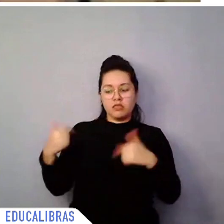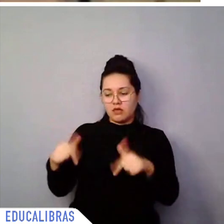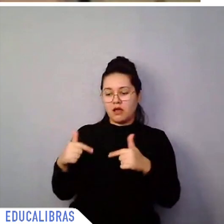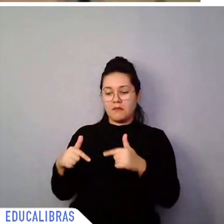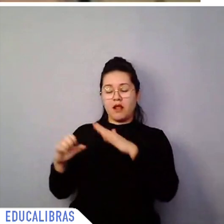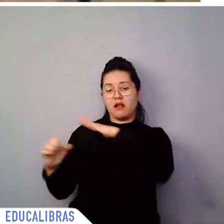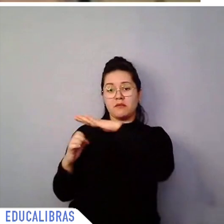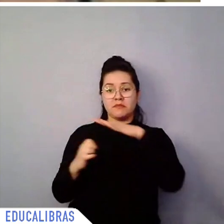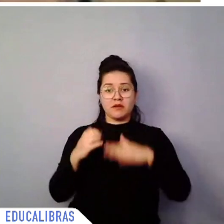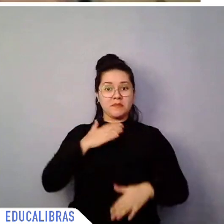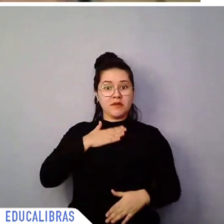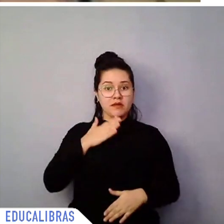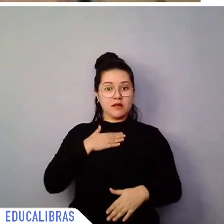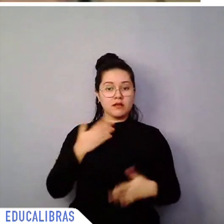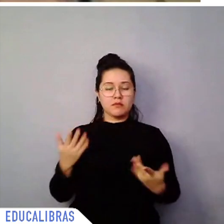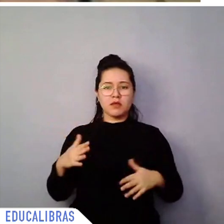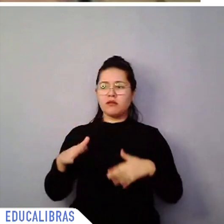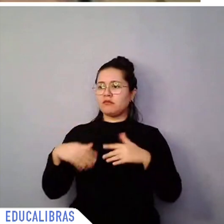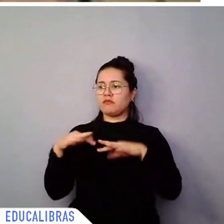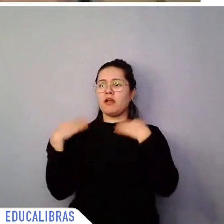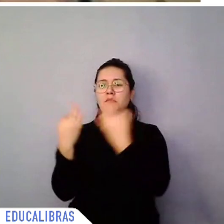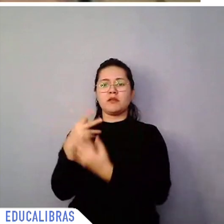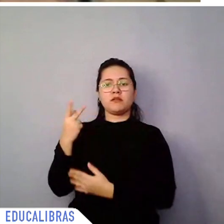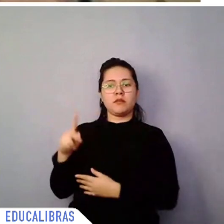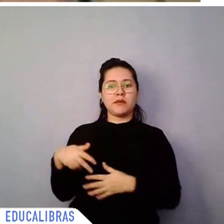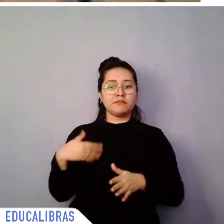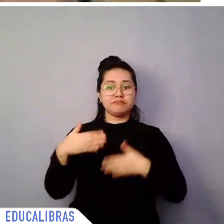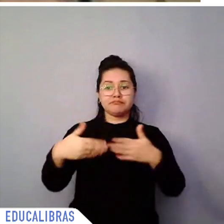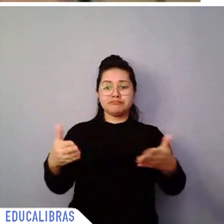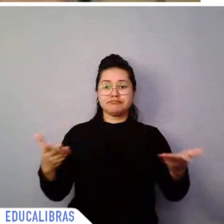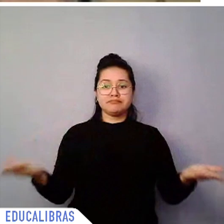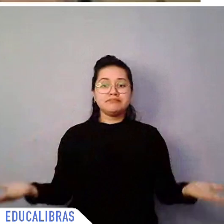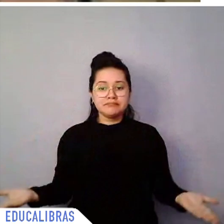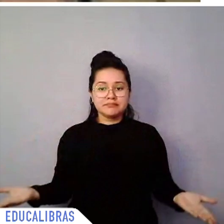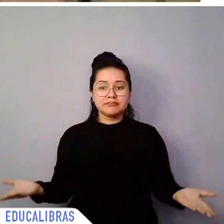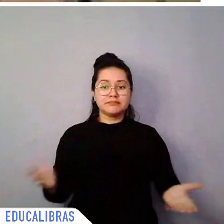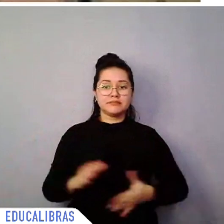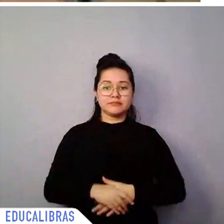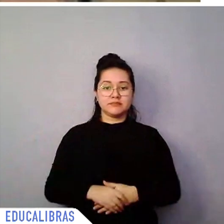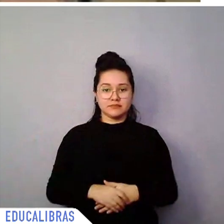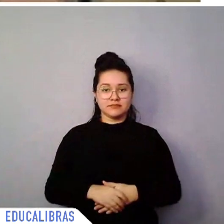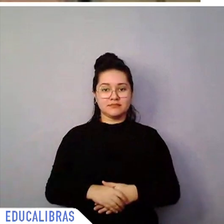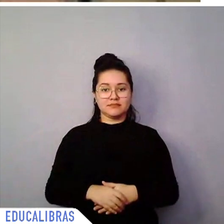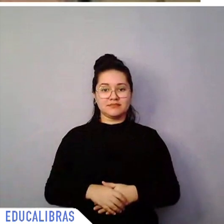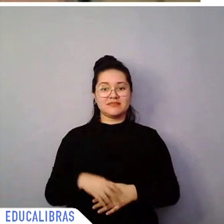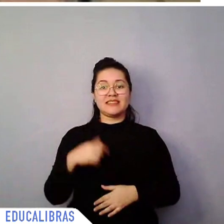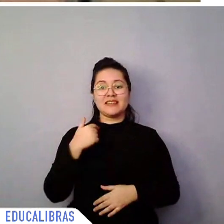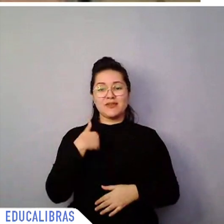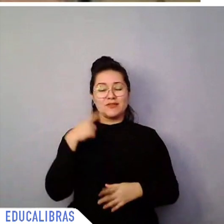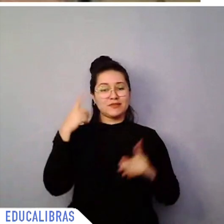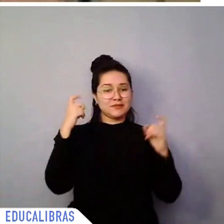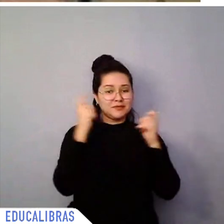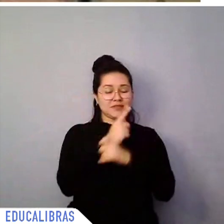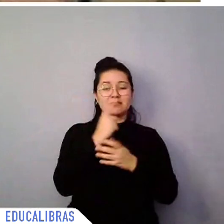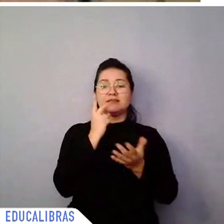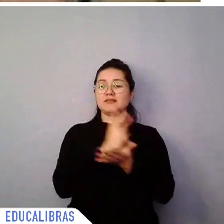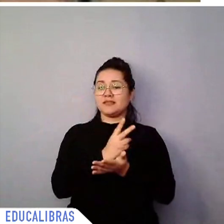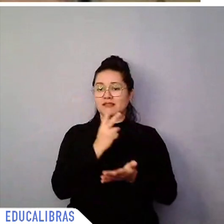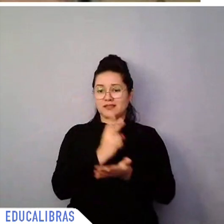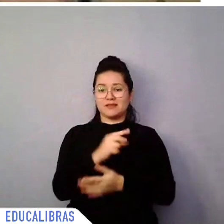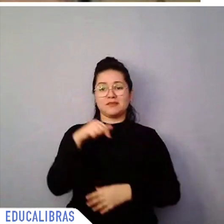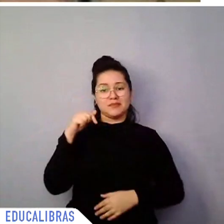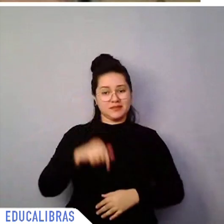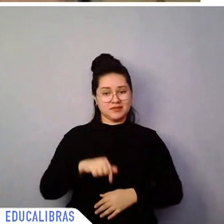no use vaccinating your employees if the family who's been riding the public transportation all the time is